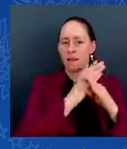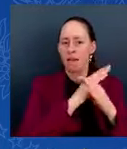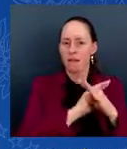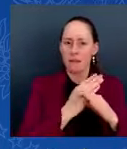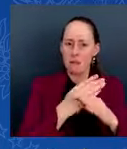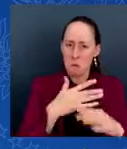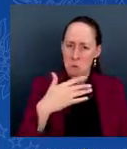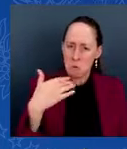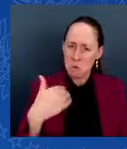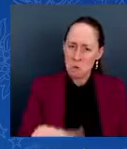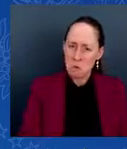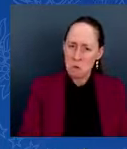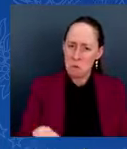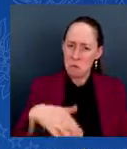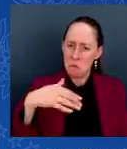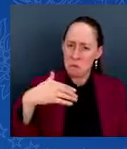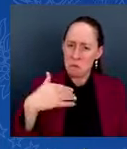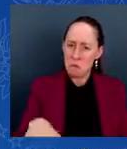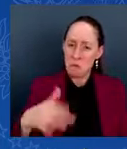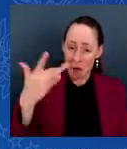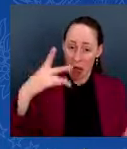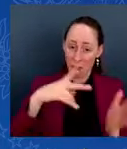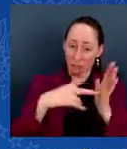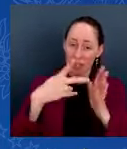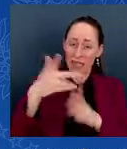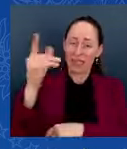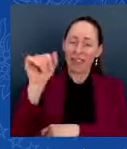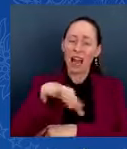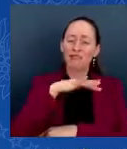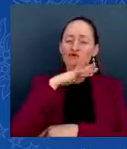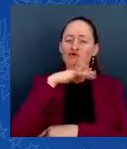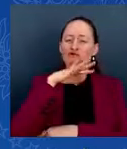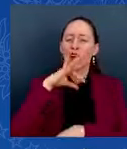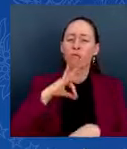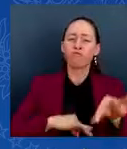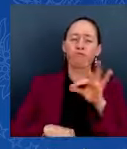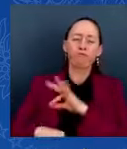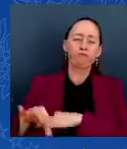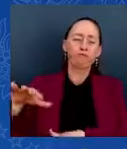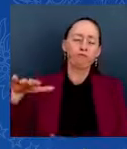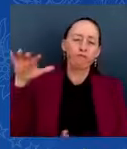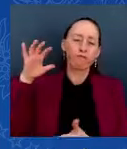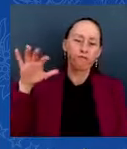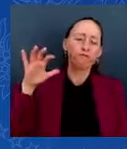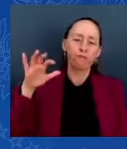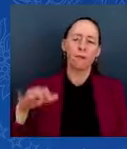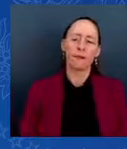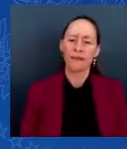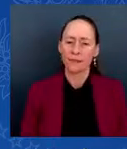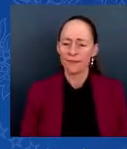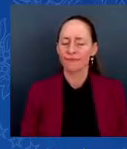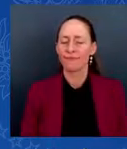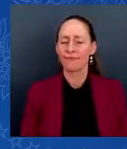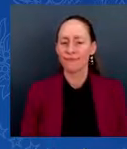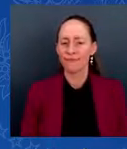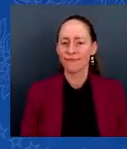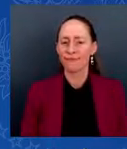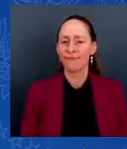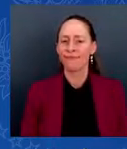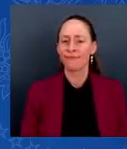are uncalled for. Look, but this time we finally beat Big Pharma.